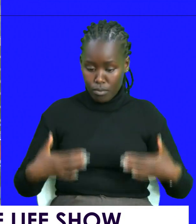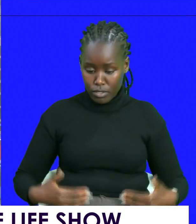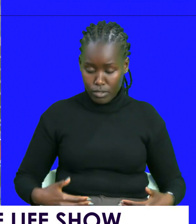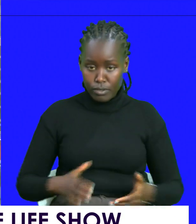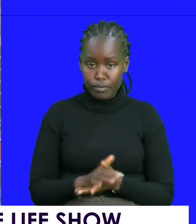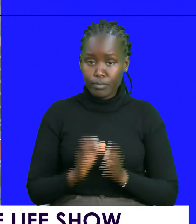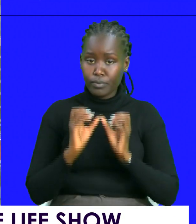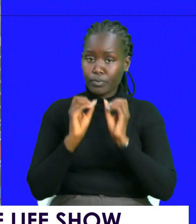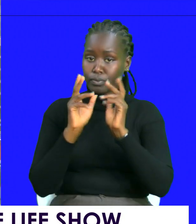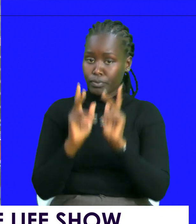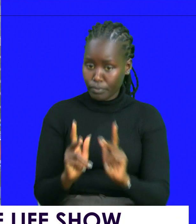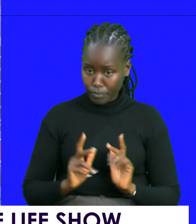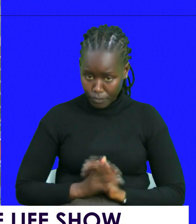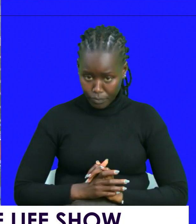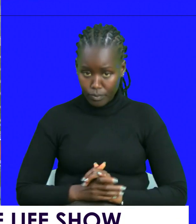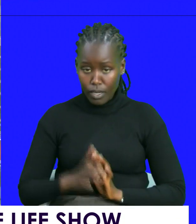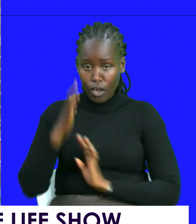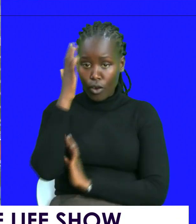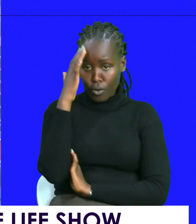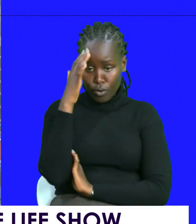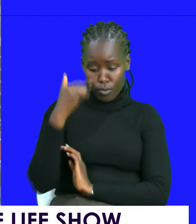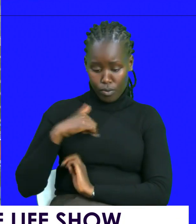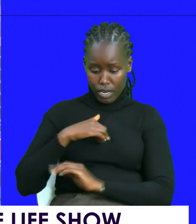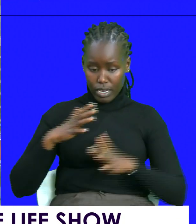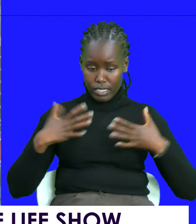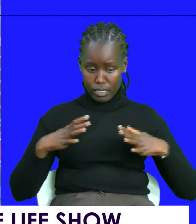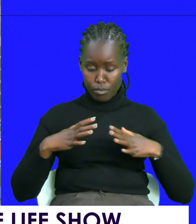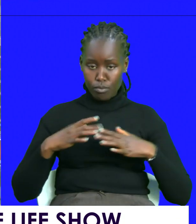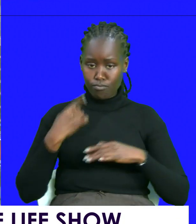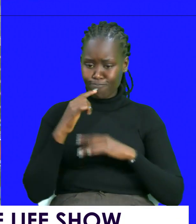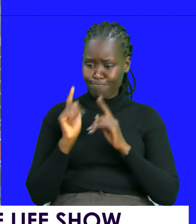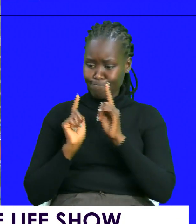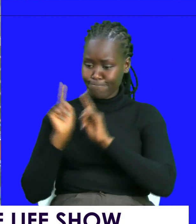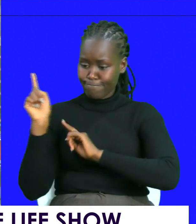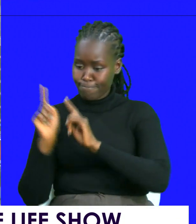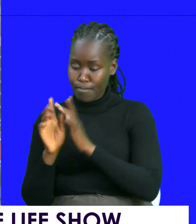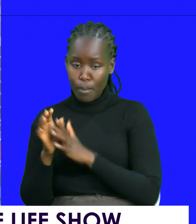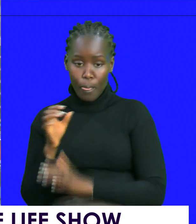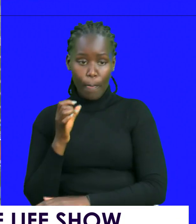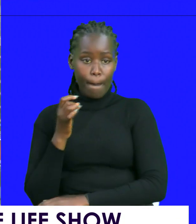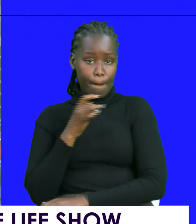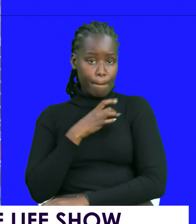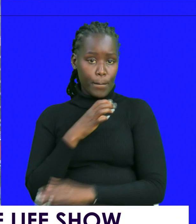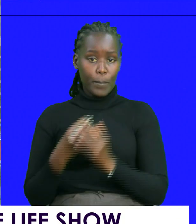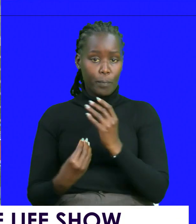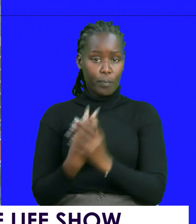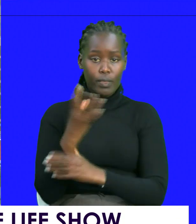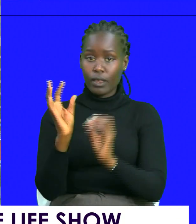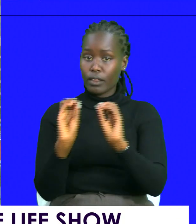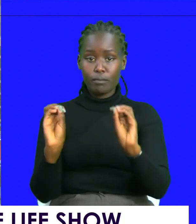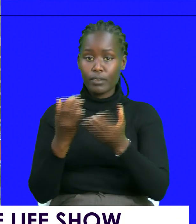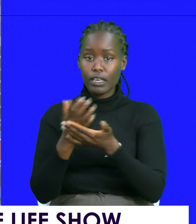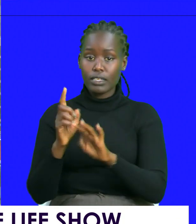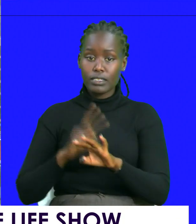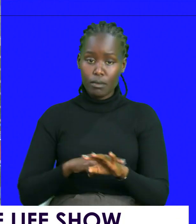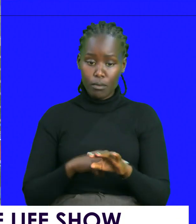it to you this way. You know, we are a people of adventure. We do not fear growth. And some people can go